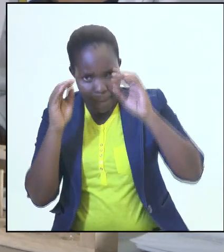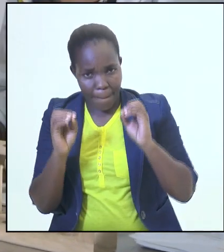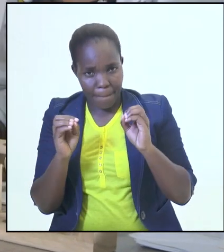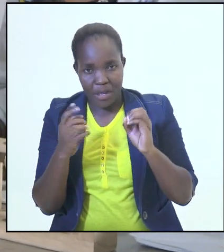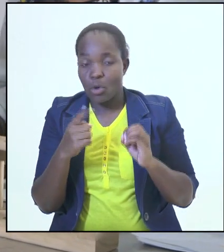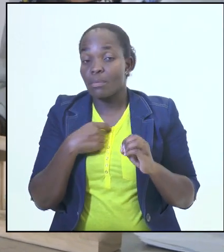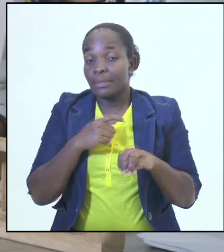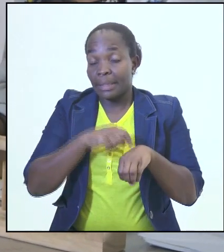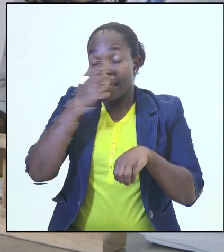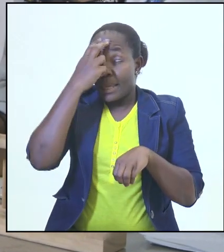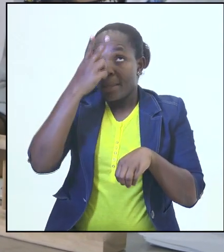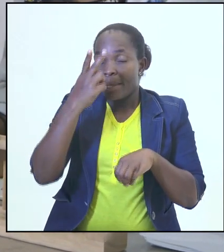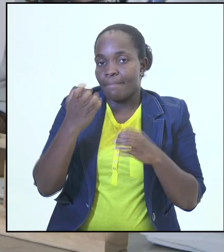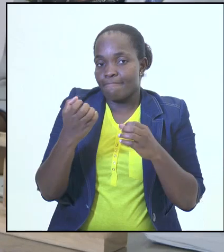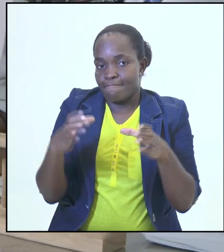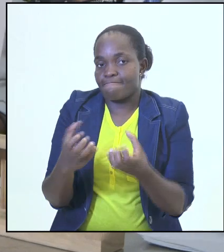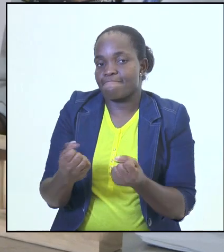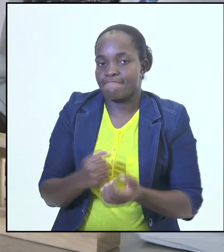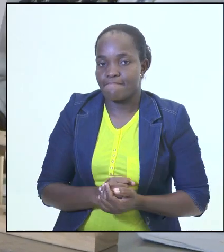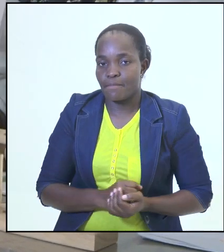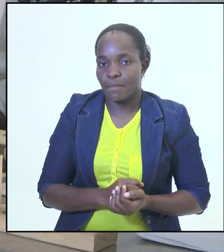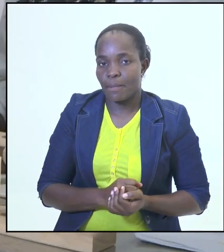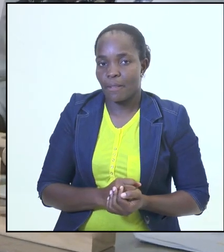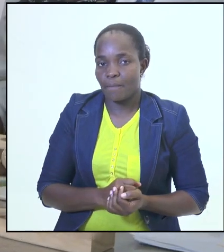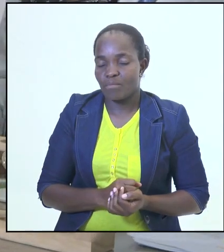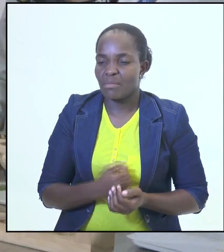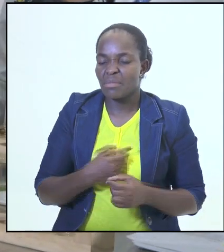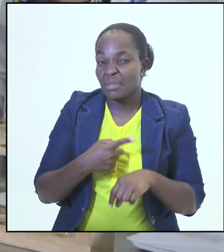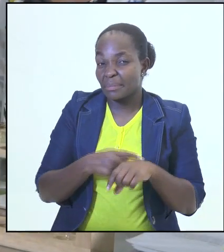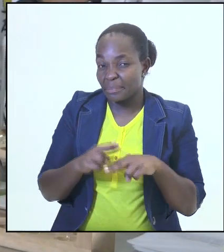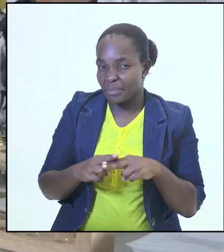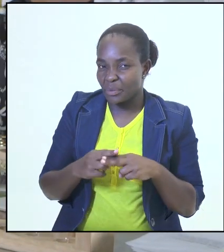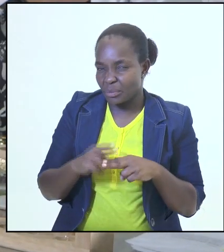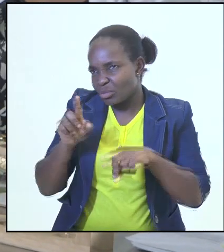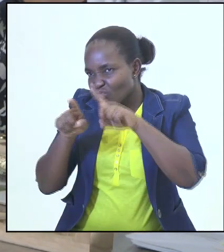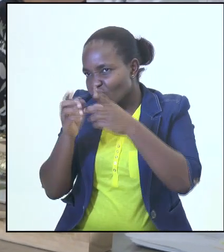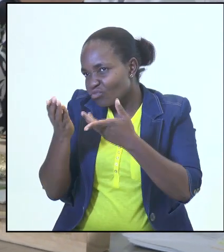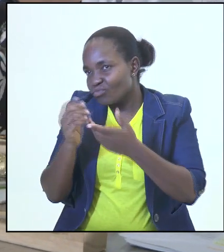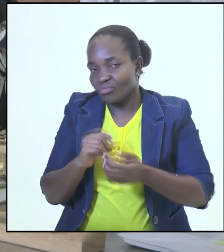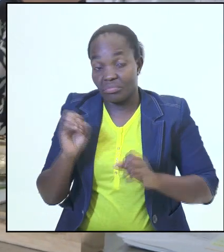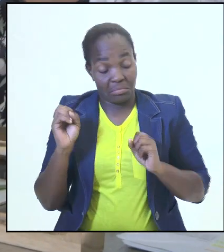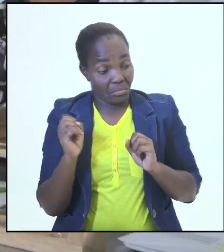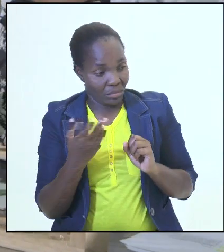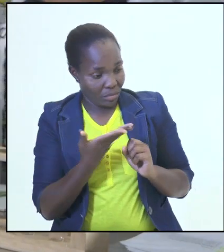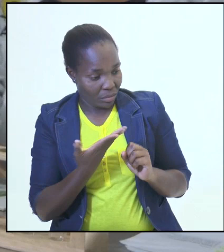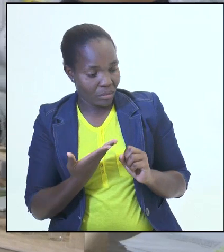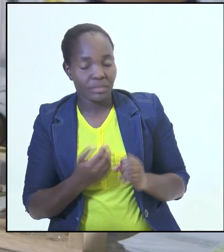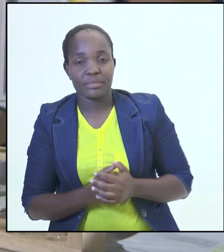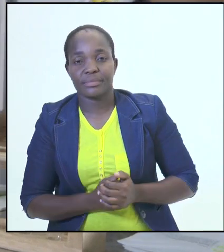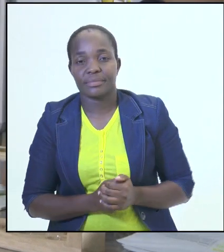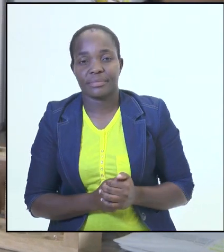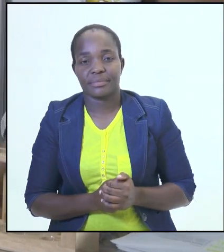class at 2. While I wait, if you don't mind, I wanted to ask you a question, please. Okay, shoot.